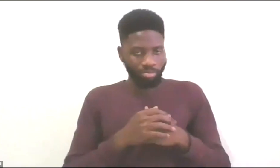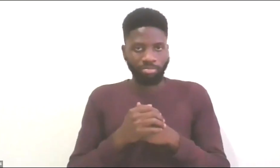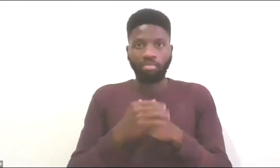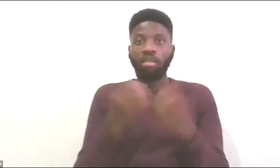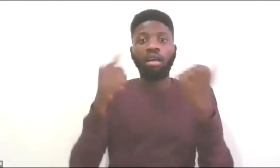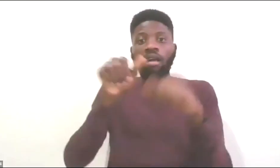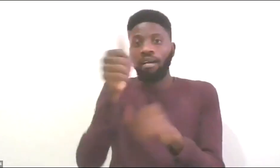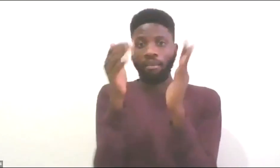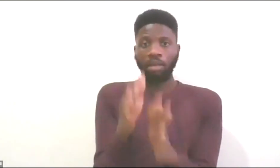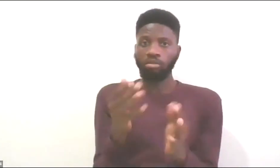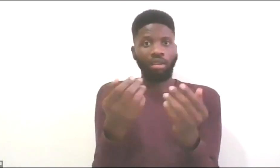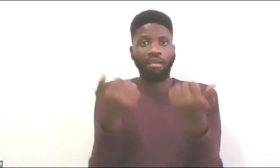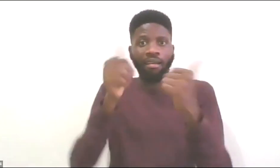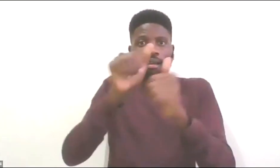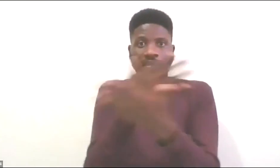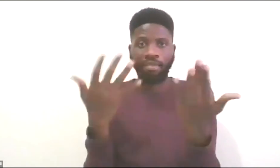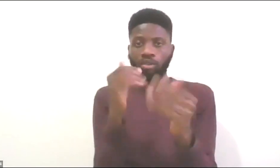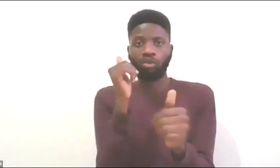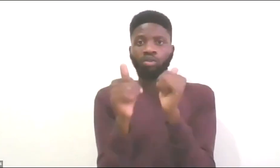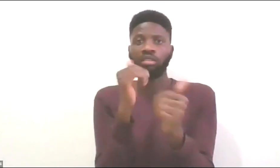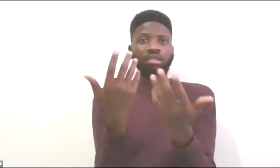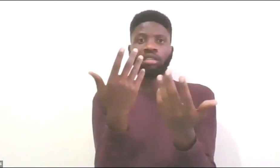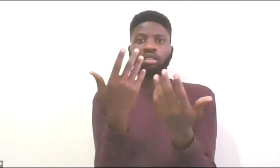Anyone else on anything else that is other than a CV?